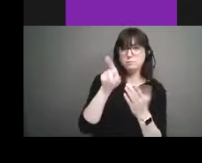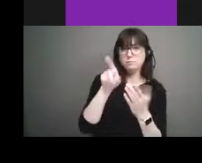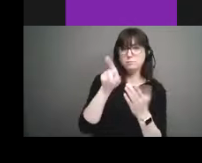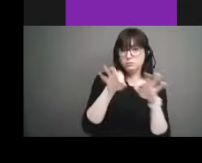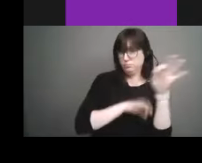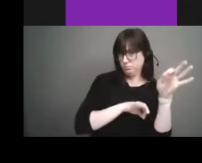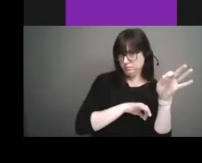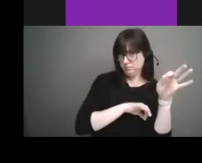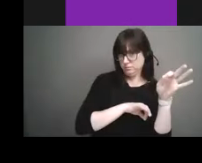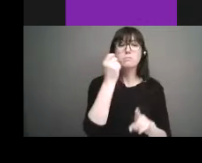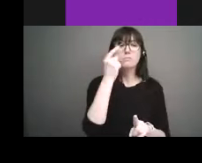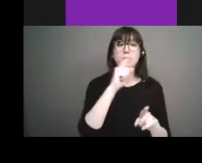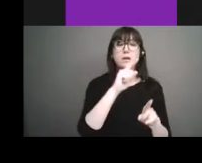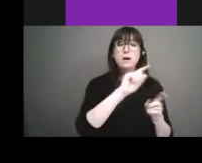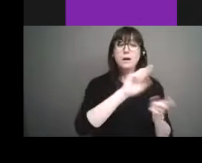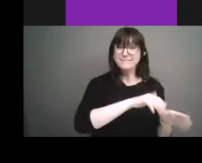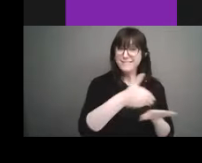is not valid after death.